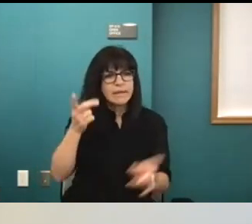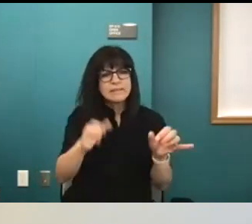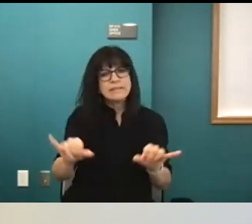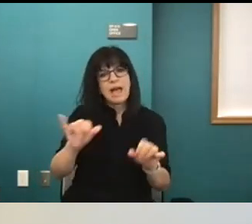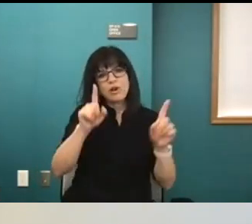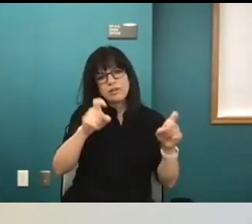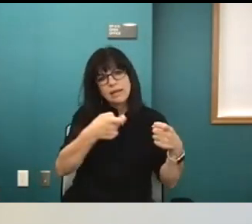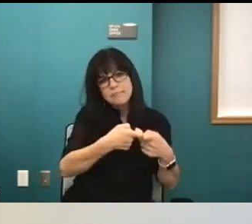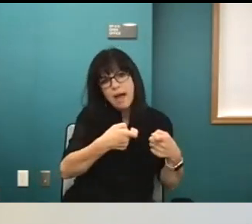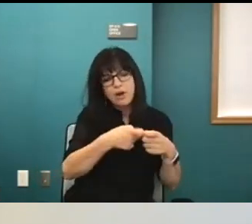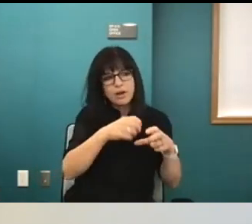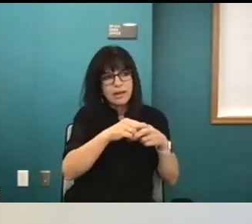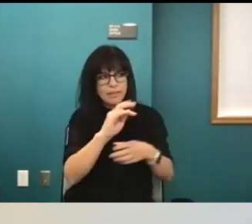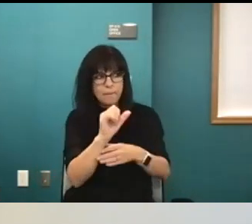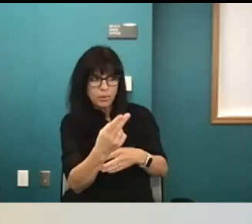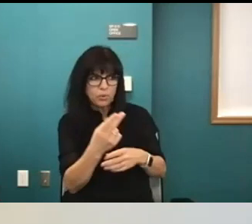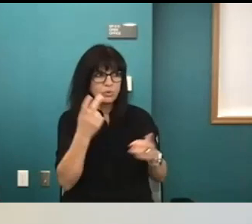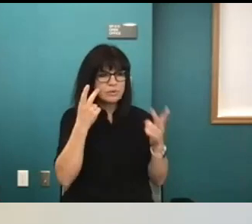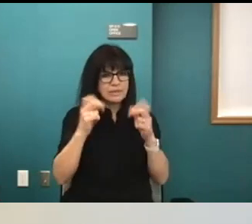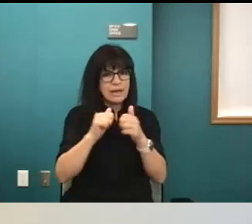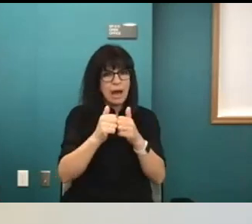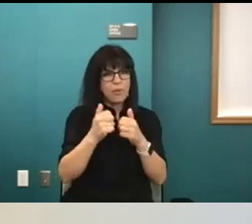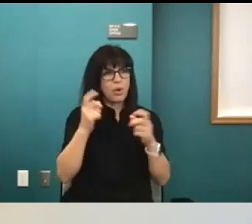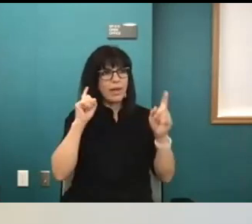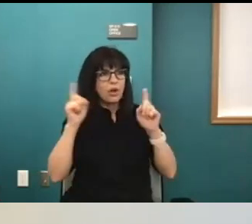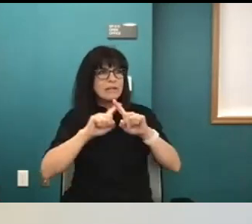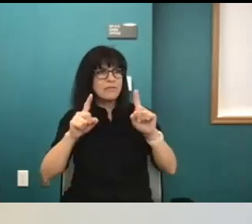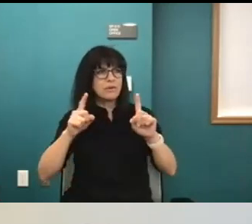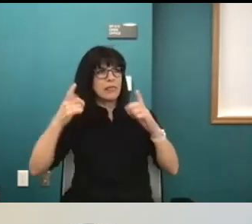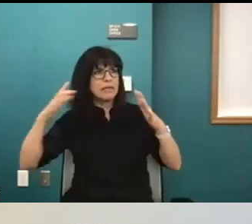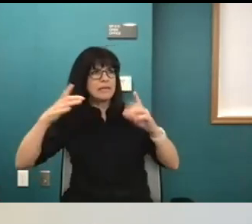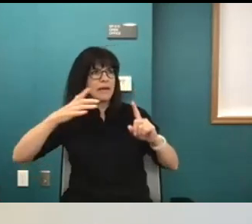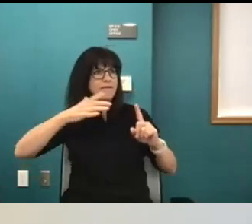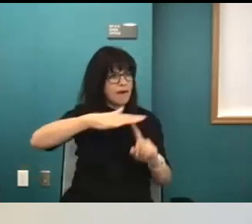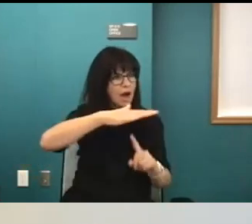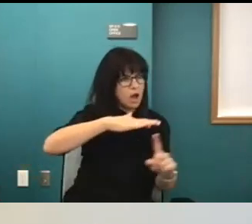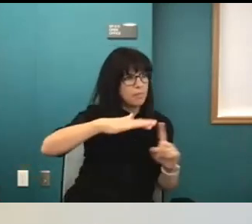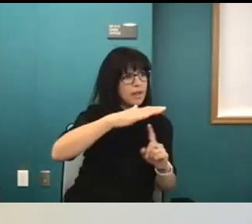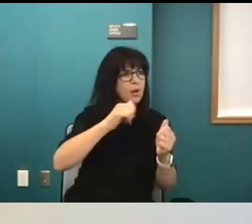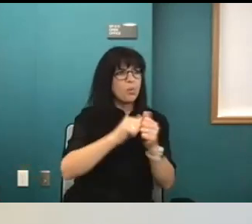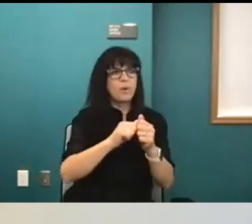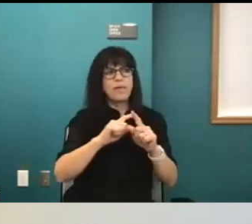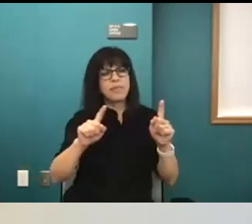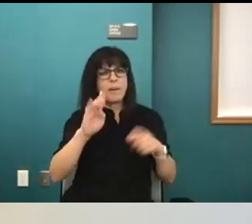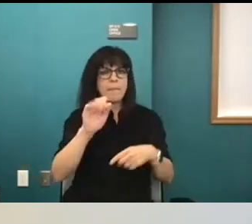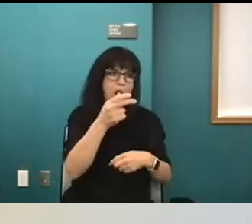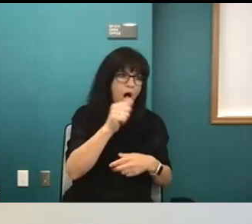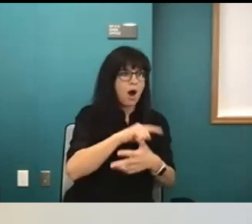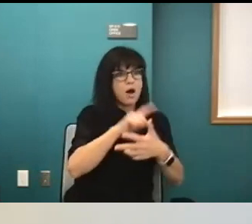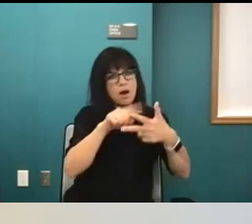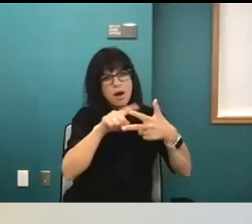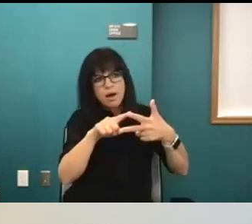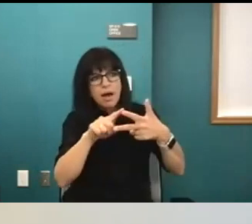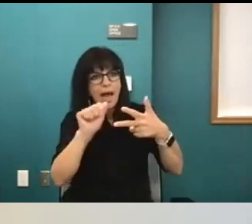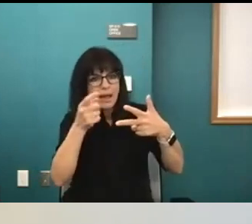with functional testing to see how they were hearing in different listening environments. And I would test them with a cross device, with a Baha device, with an